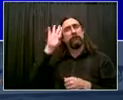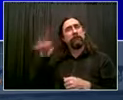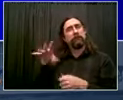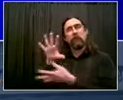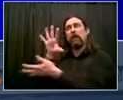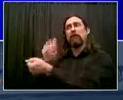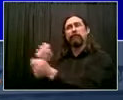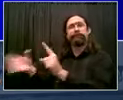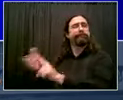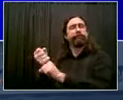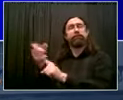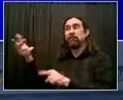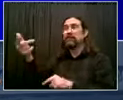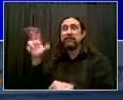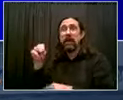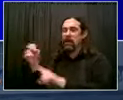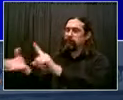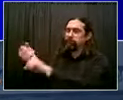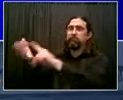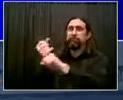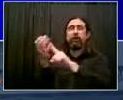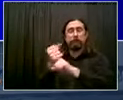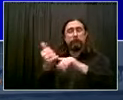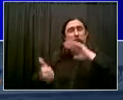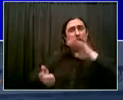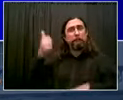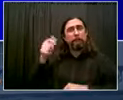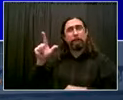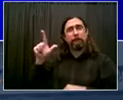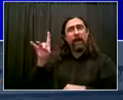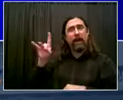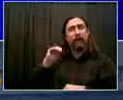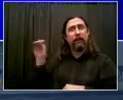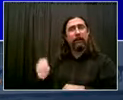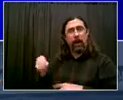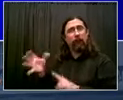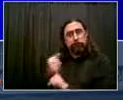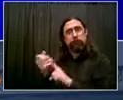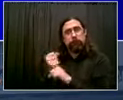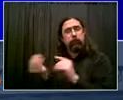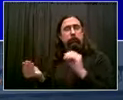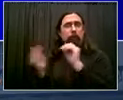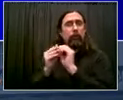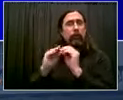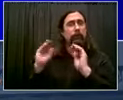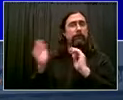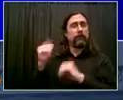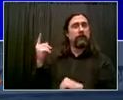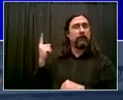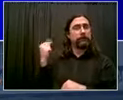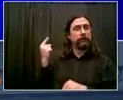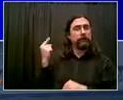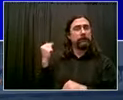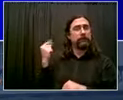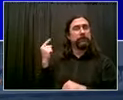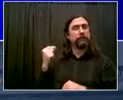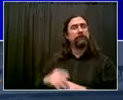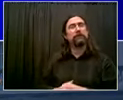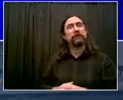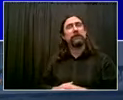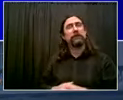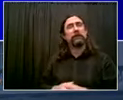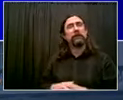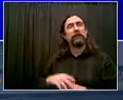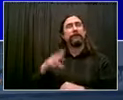He knows the Wallace family. He felt their pain very personally, and he said, we've got to stop the flow of guns. We need Congress to finally act.